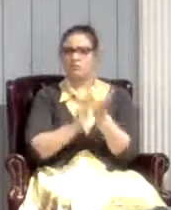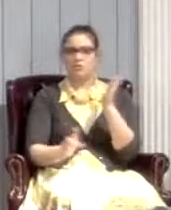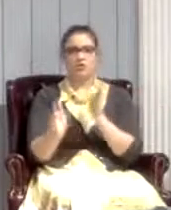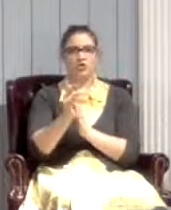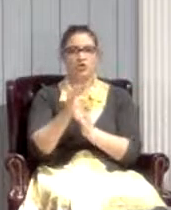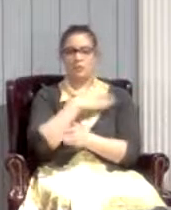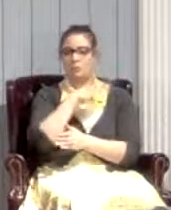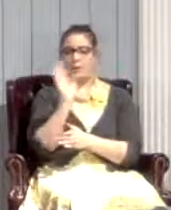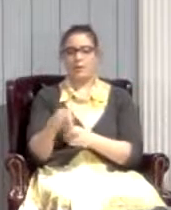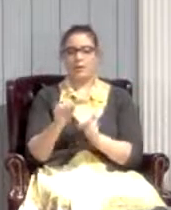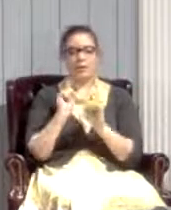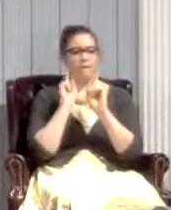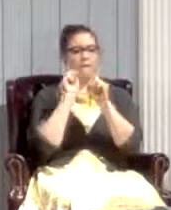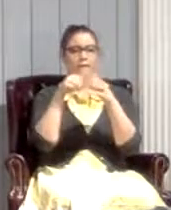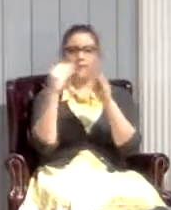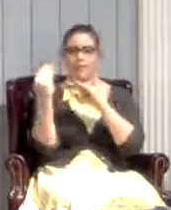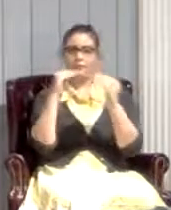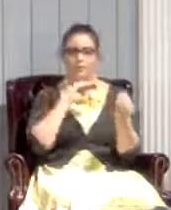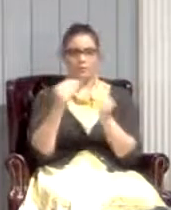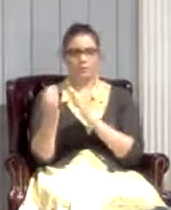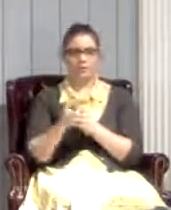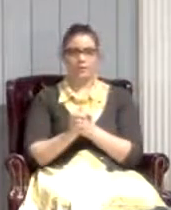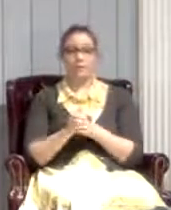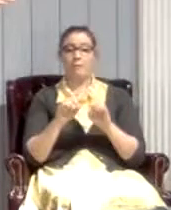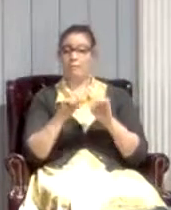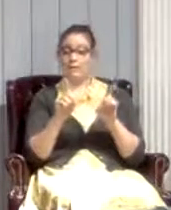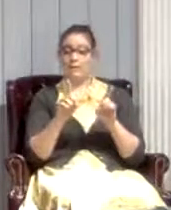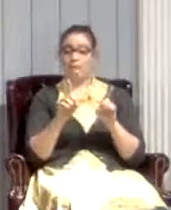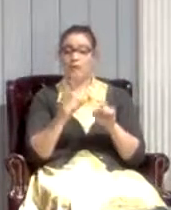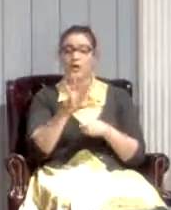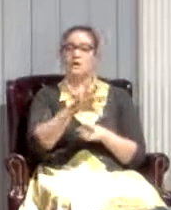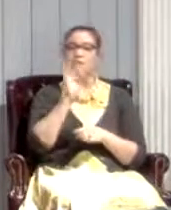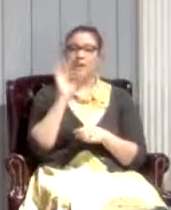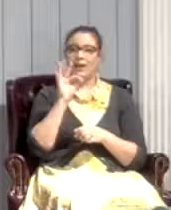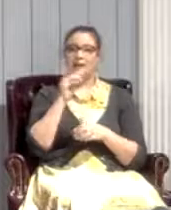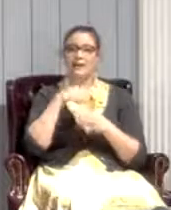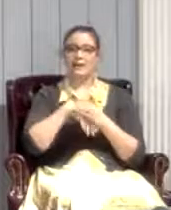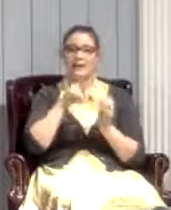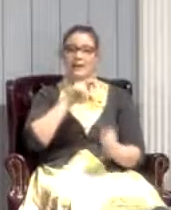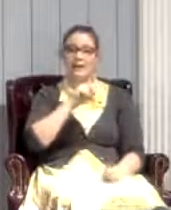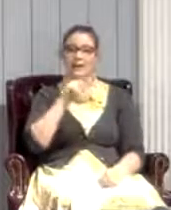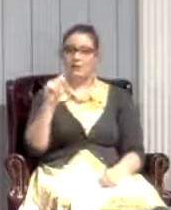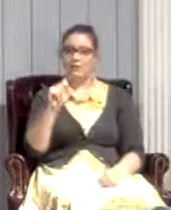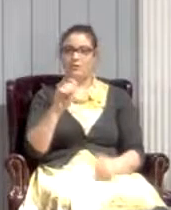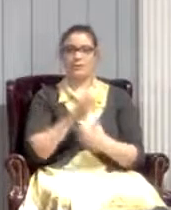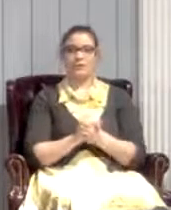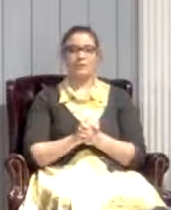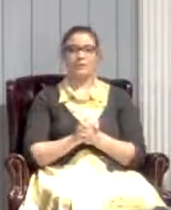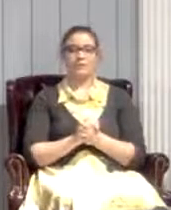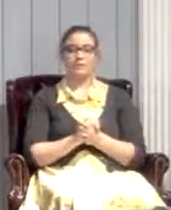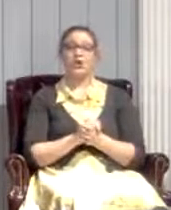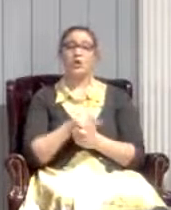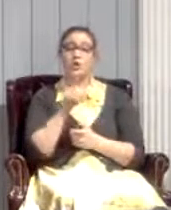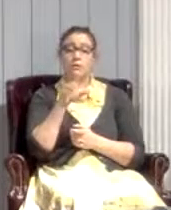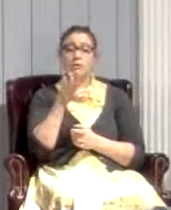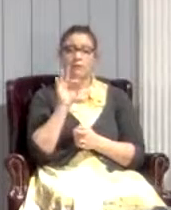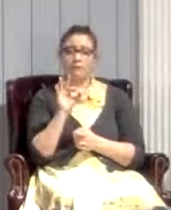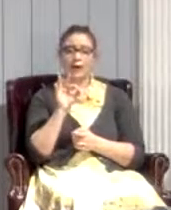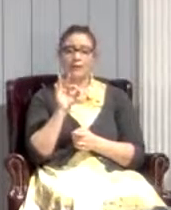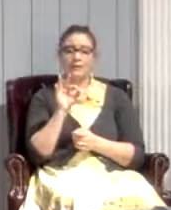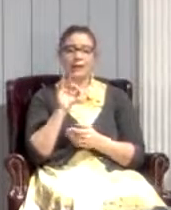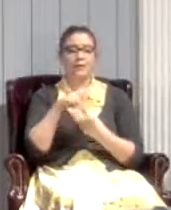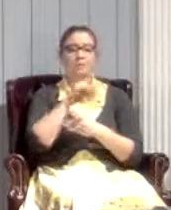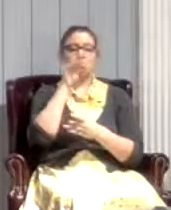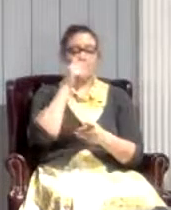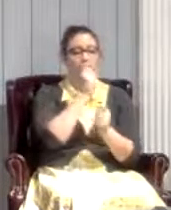And yet these are terms that we find throughout the New Testament, especially. You find it practiced in the Old Testament, but you find there is a spiritual kind